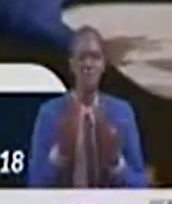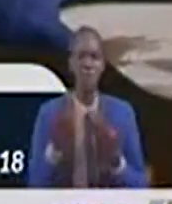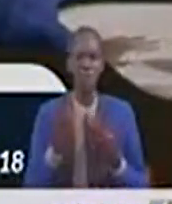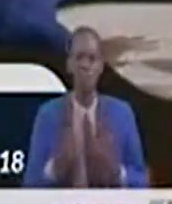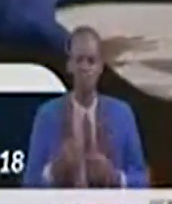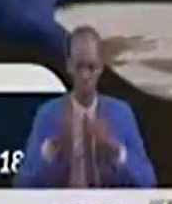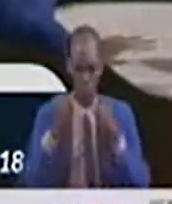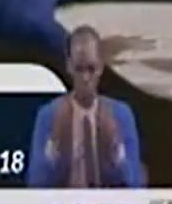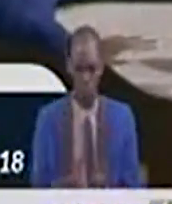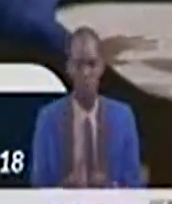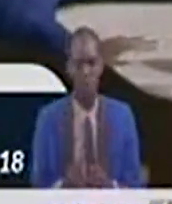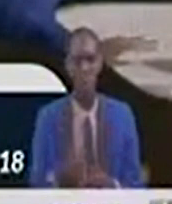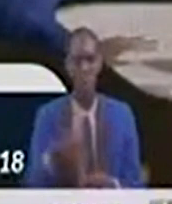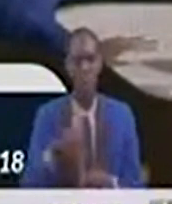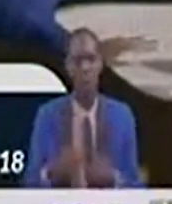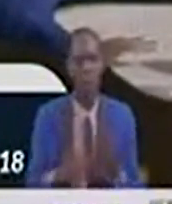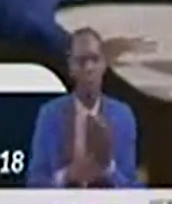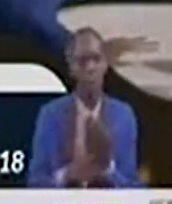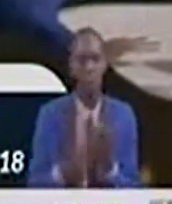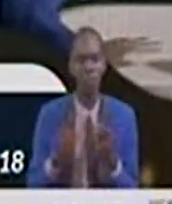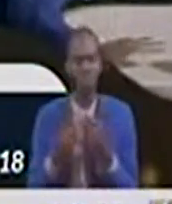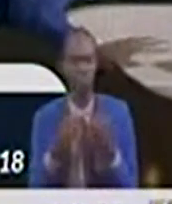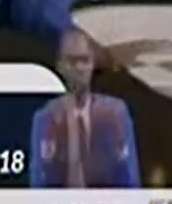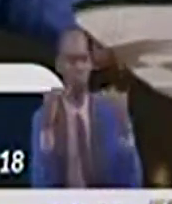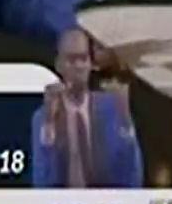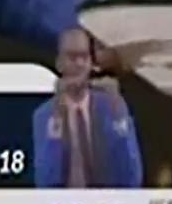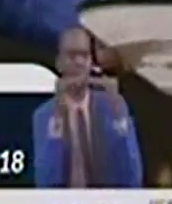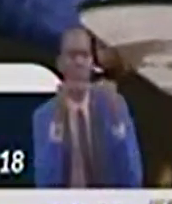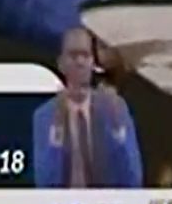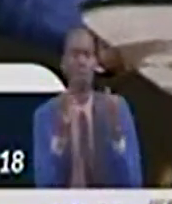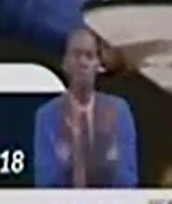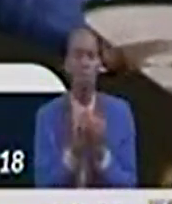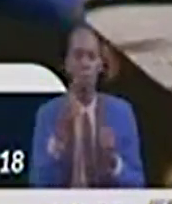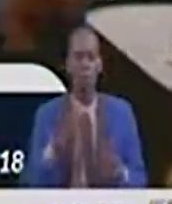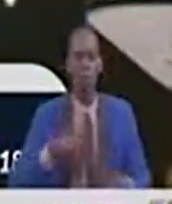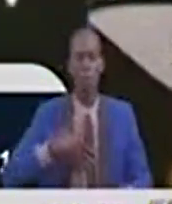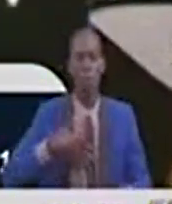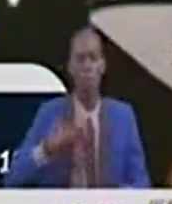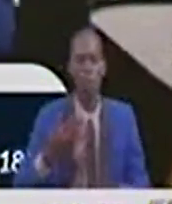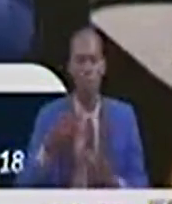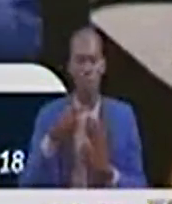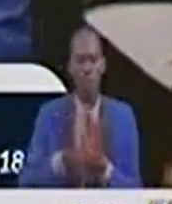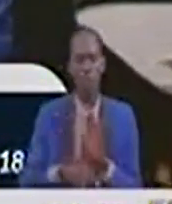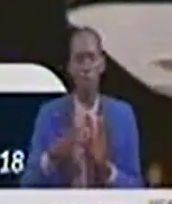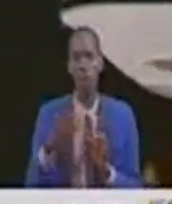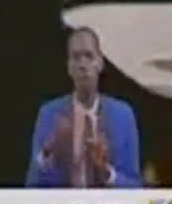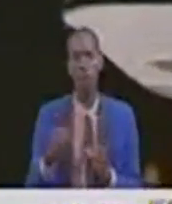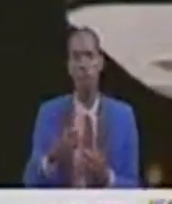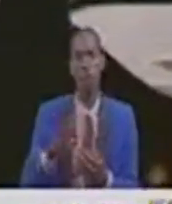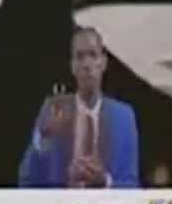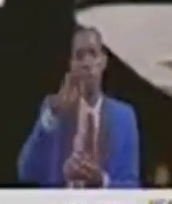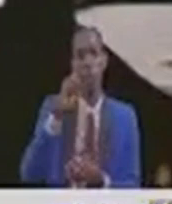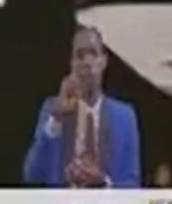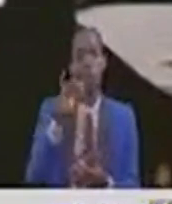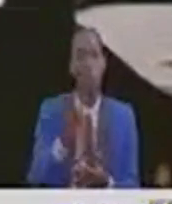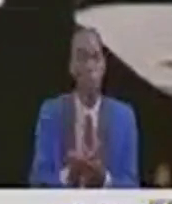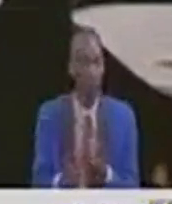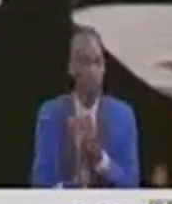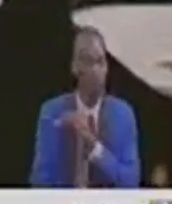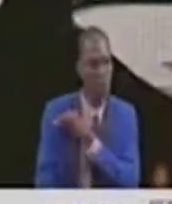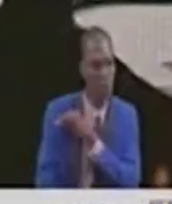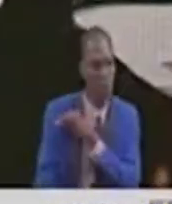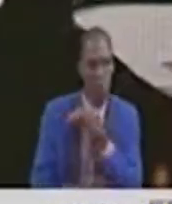strength to match the level of the willingness of the spirit, so that temptation